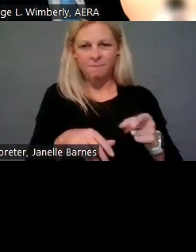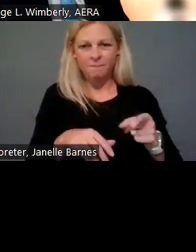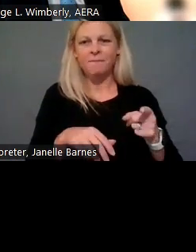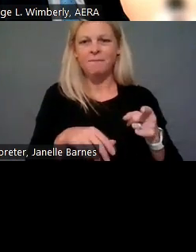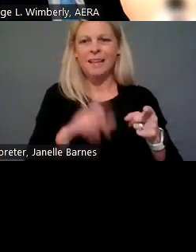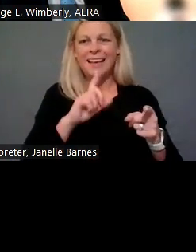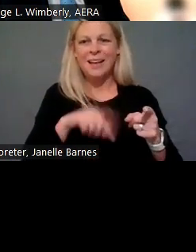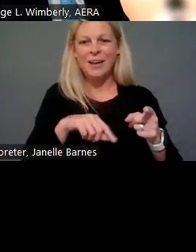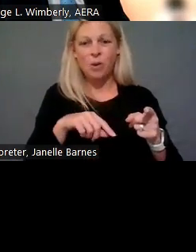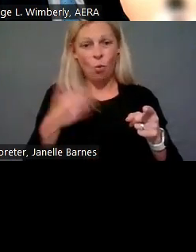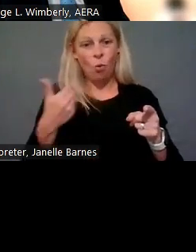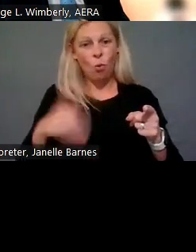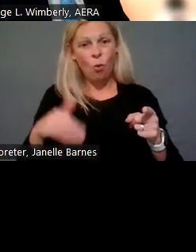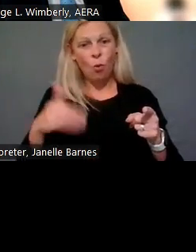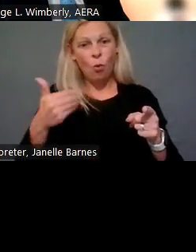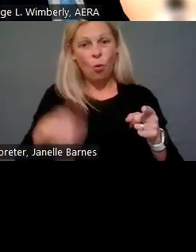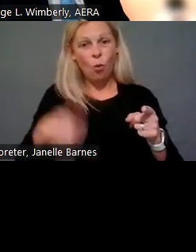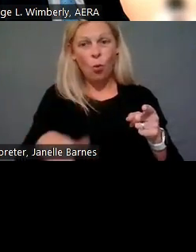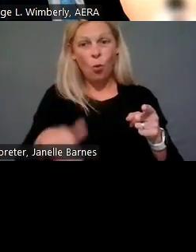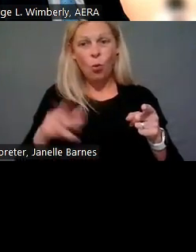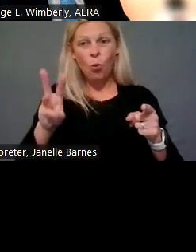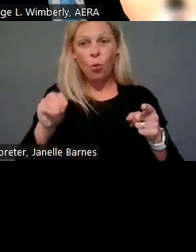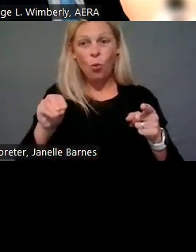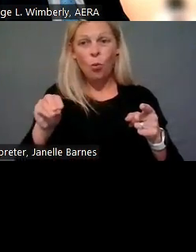All right. Wow. Let's look here.